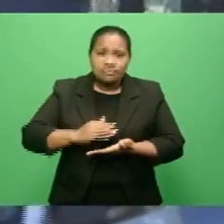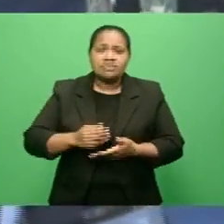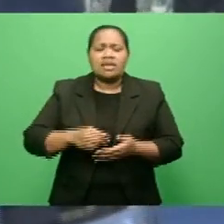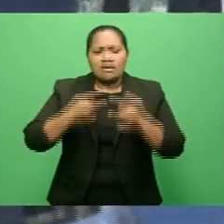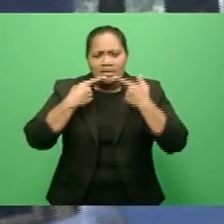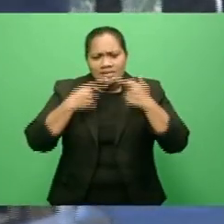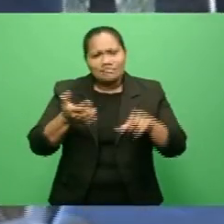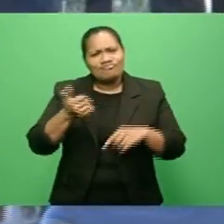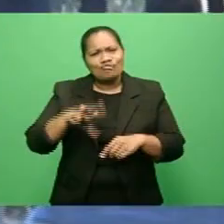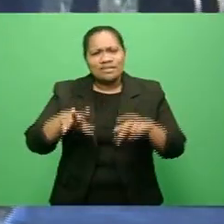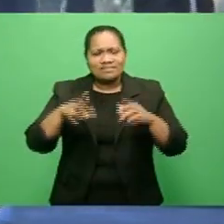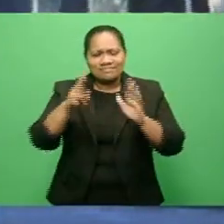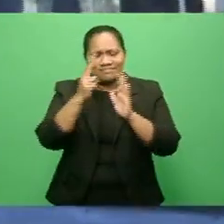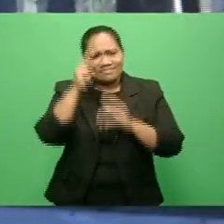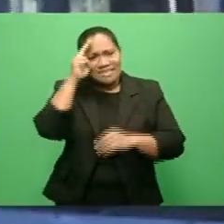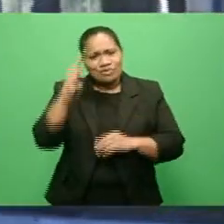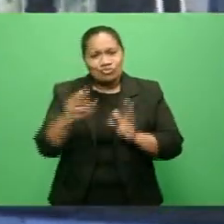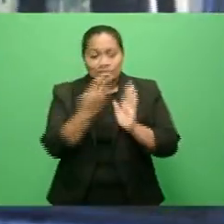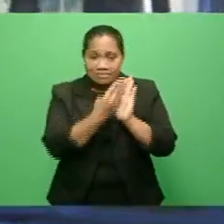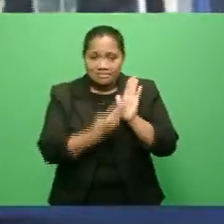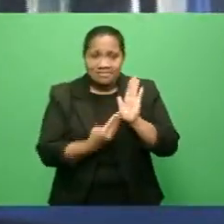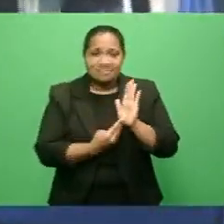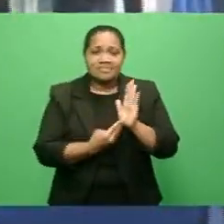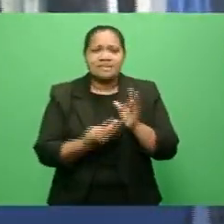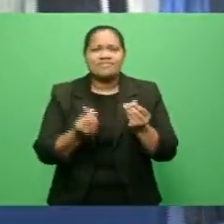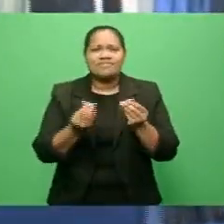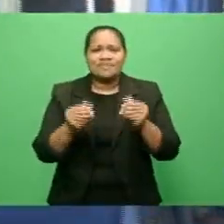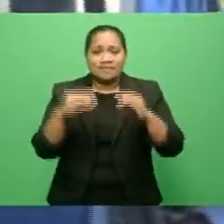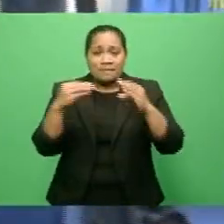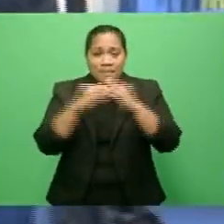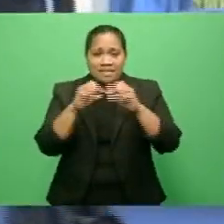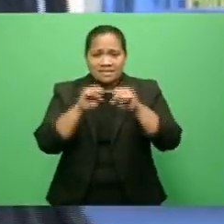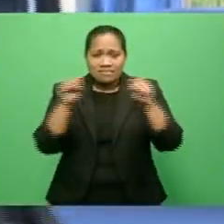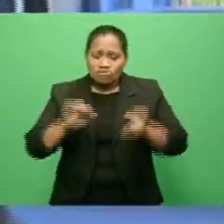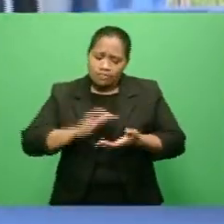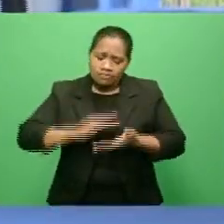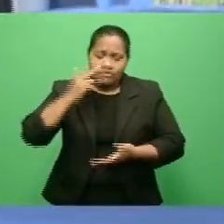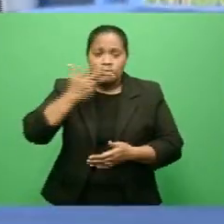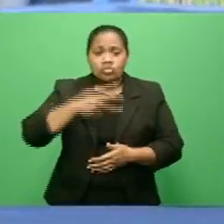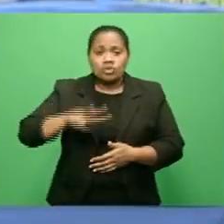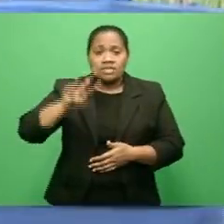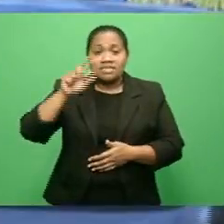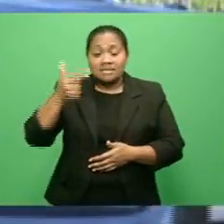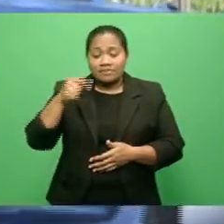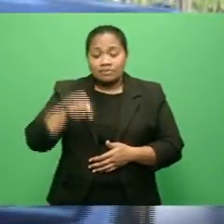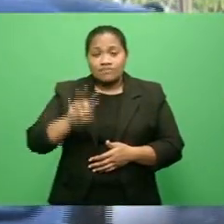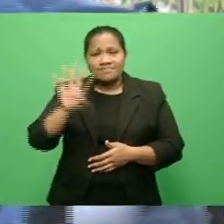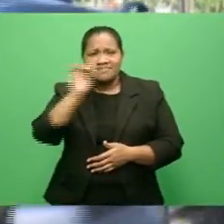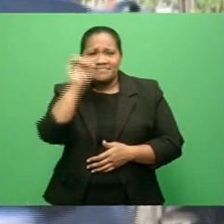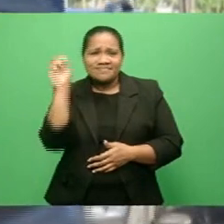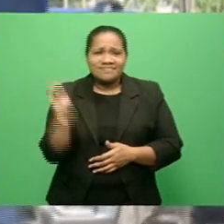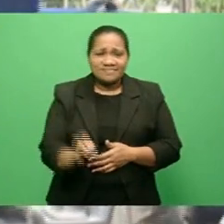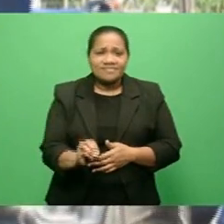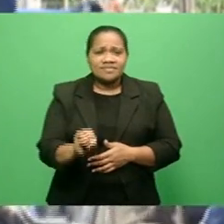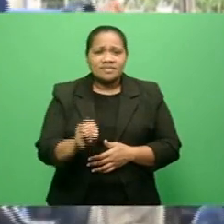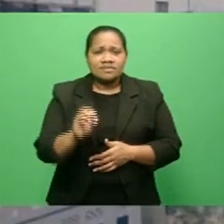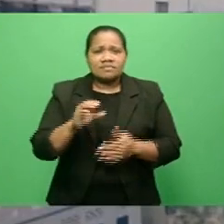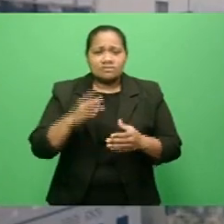national budget. Liquidity in the banking system increased by 27.4% over the quarter to